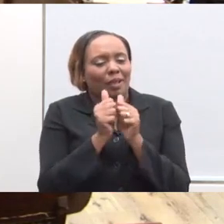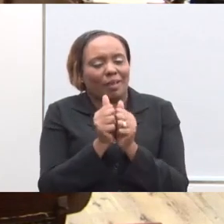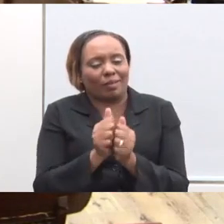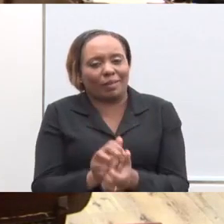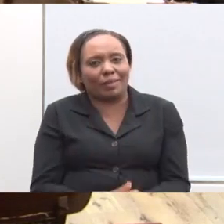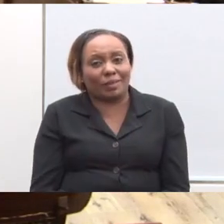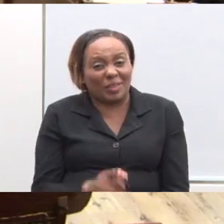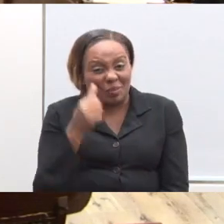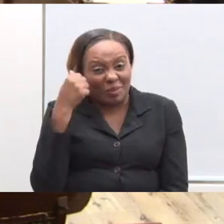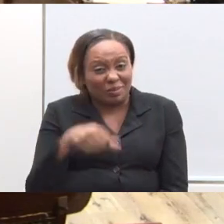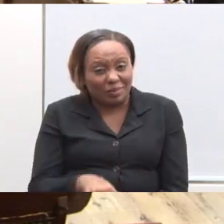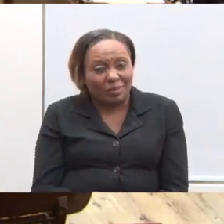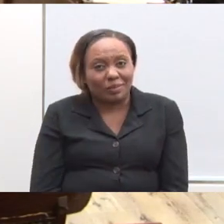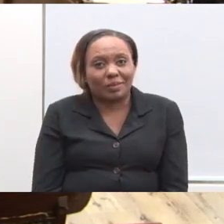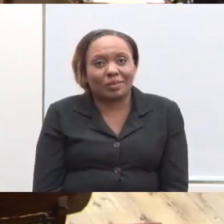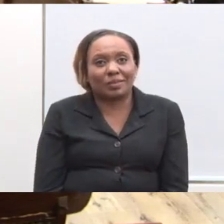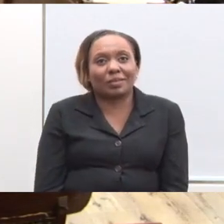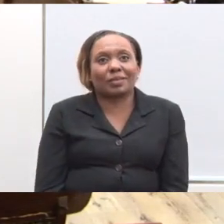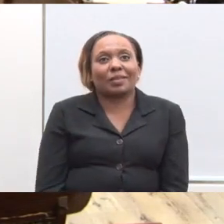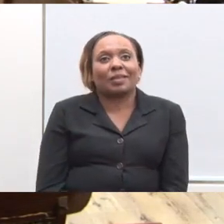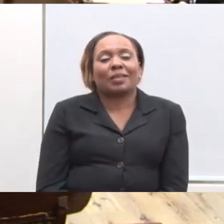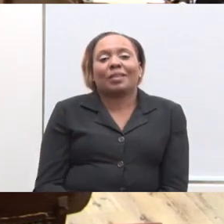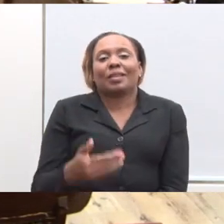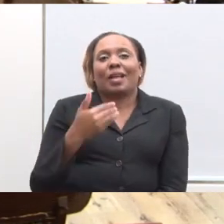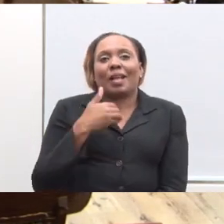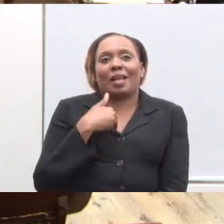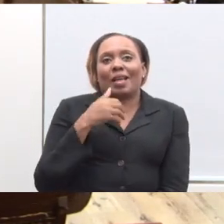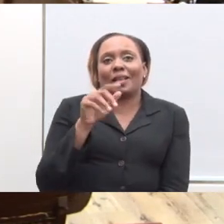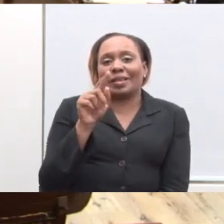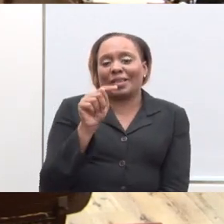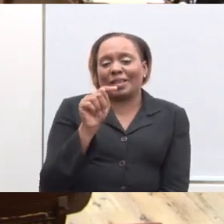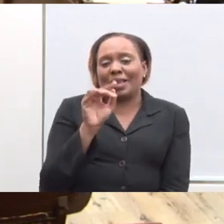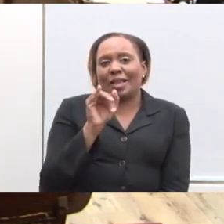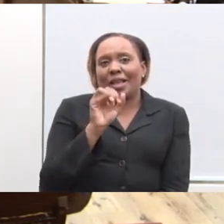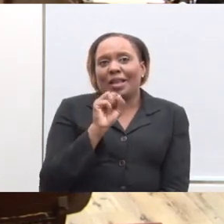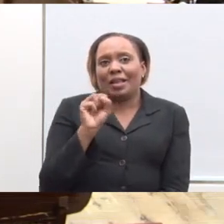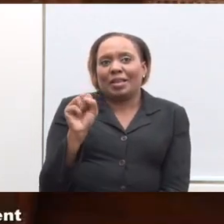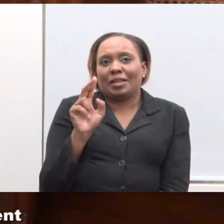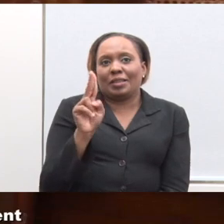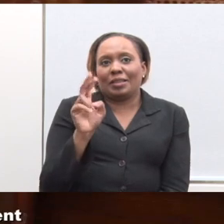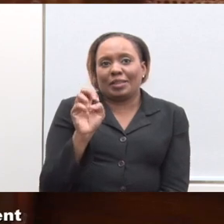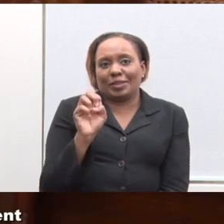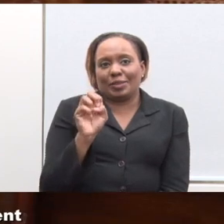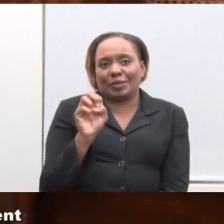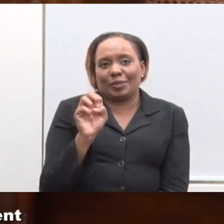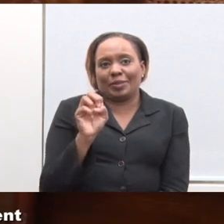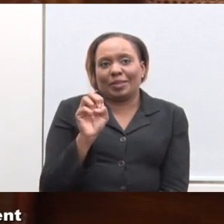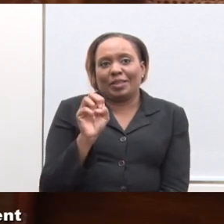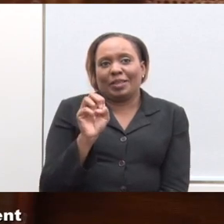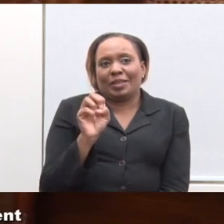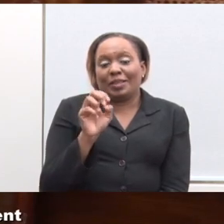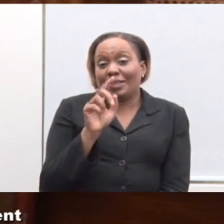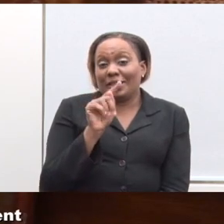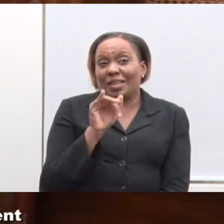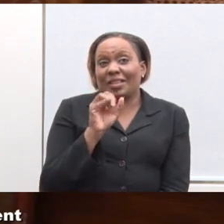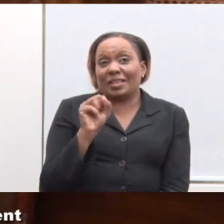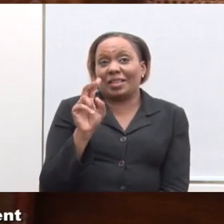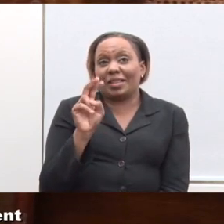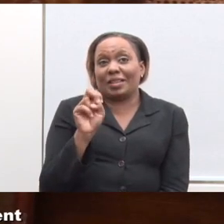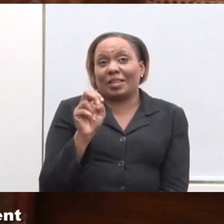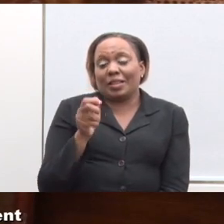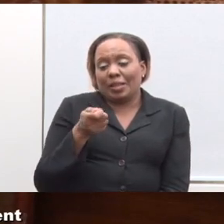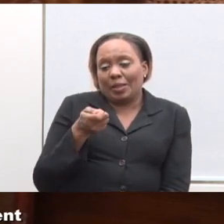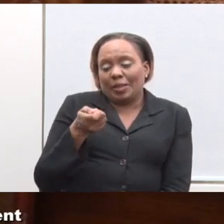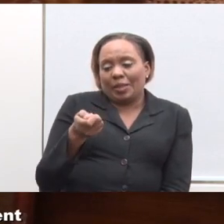You remember? And they took tissue. And the men took the tissue, and by putting it in the electric socket